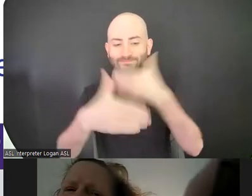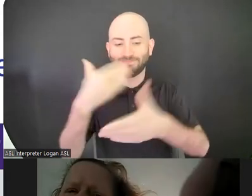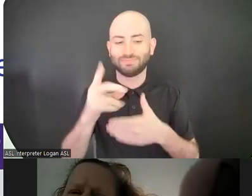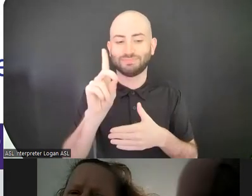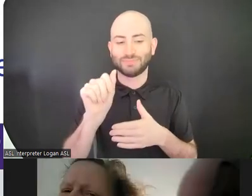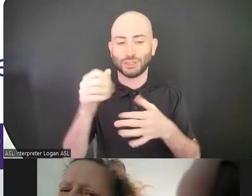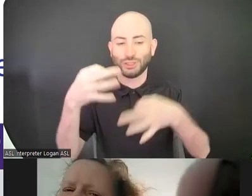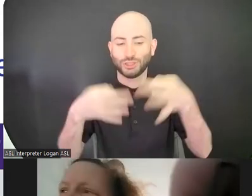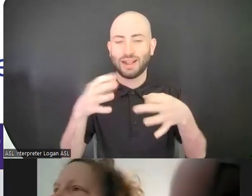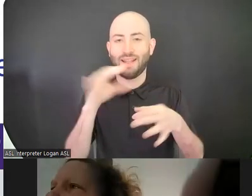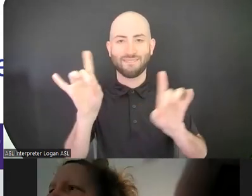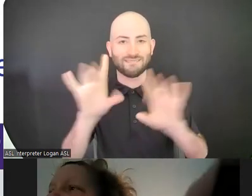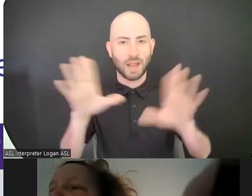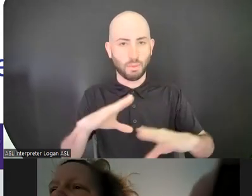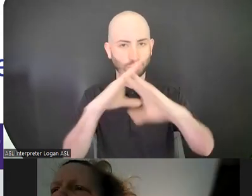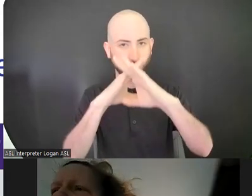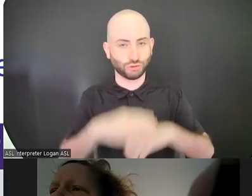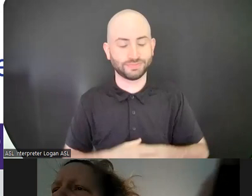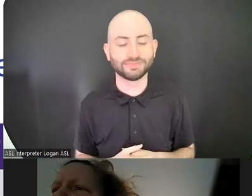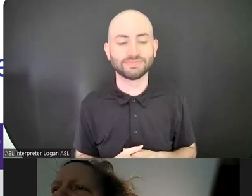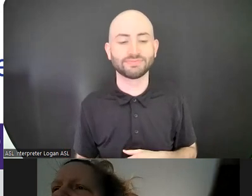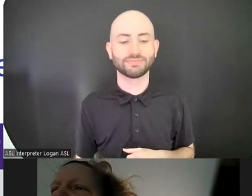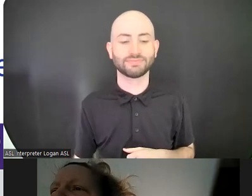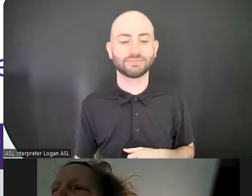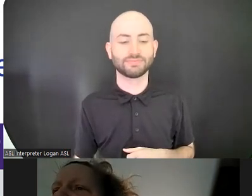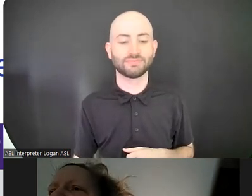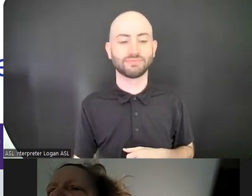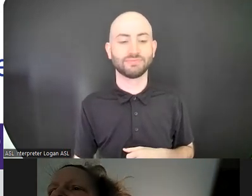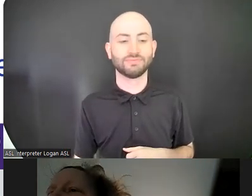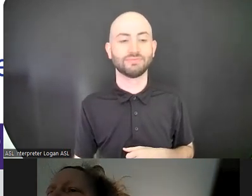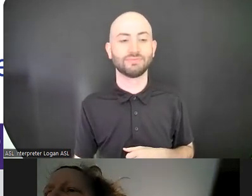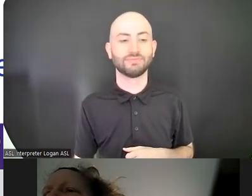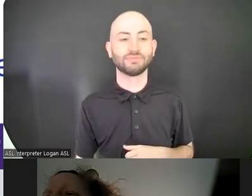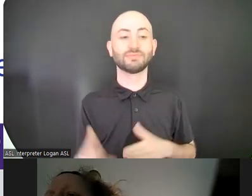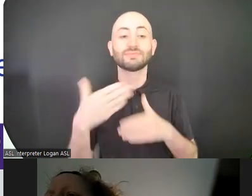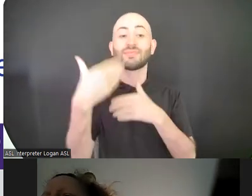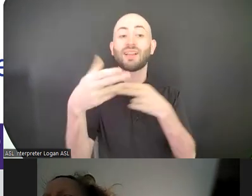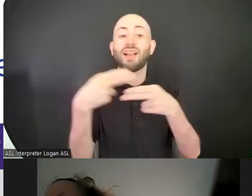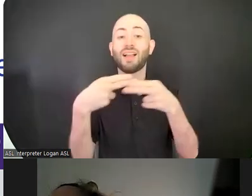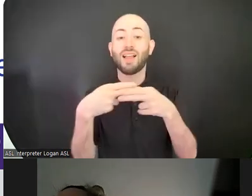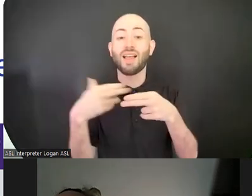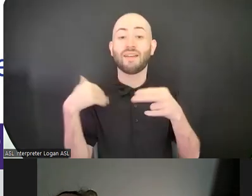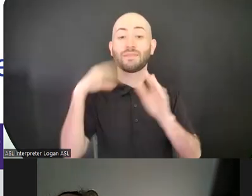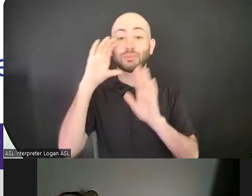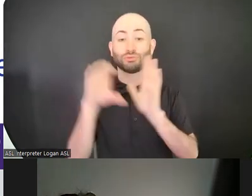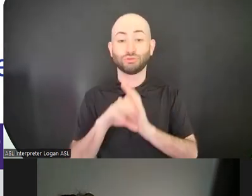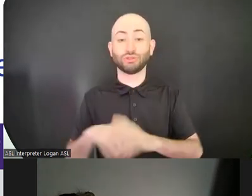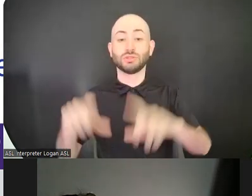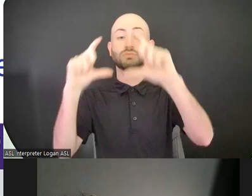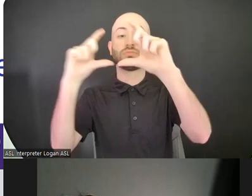our next slide has an image saying stop sexual violence top